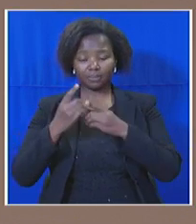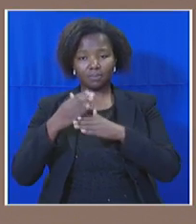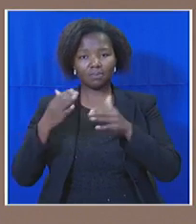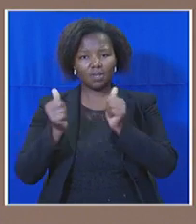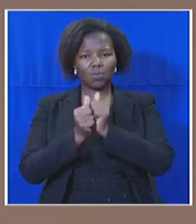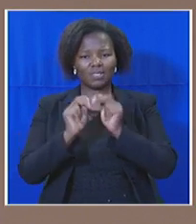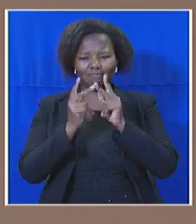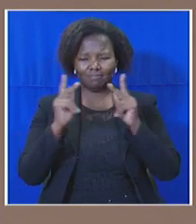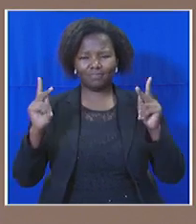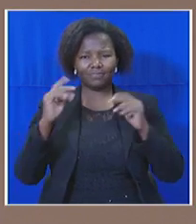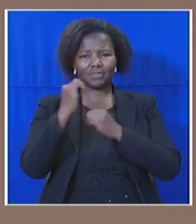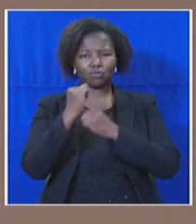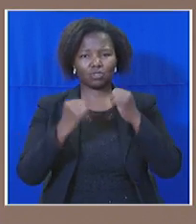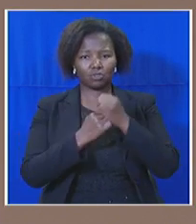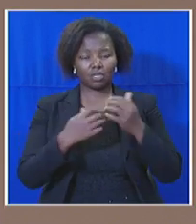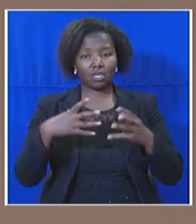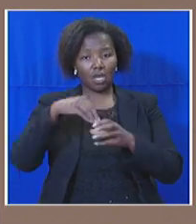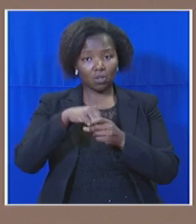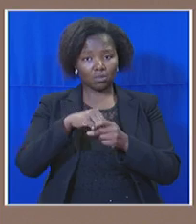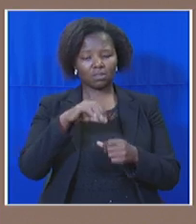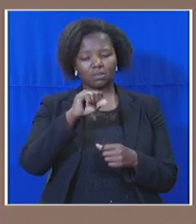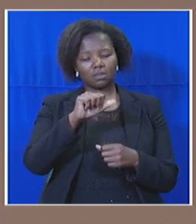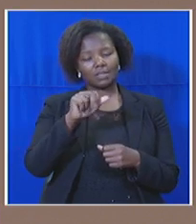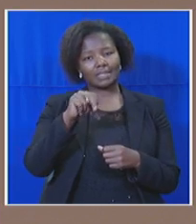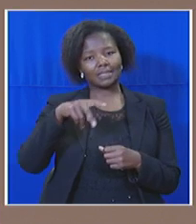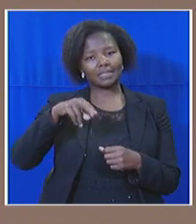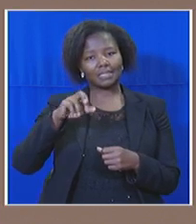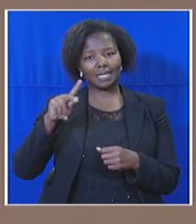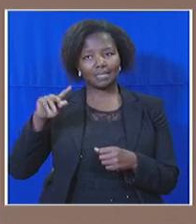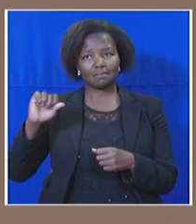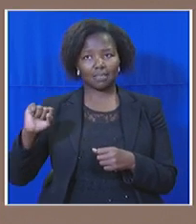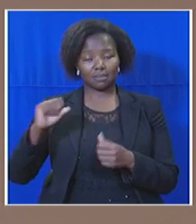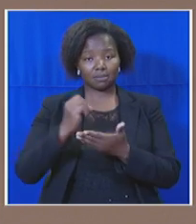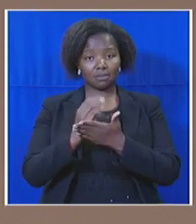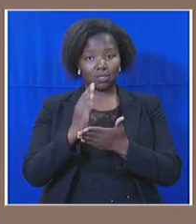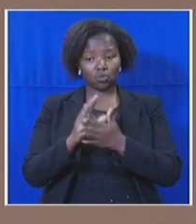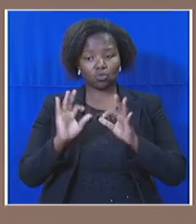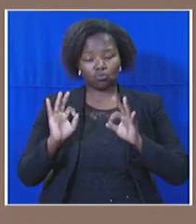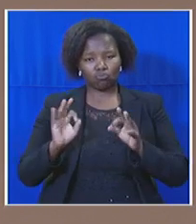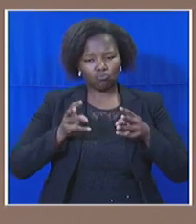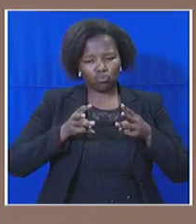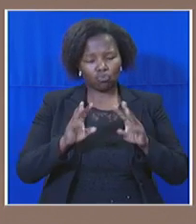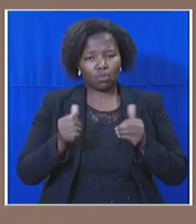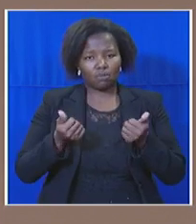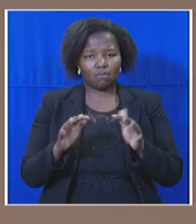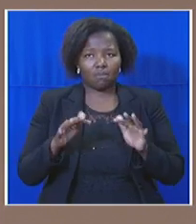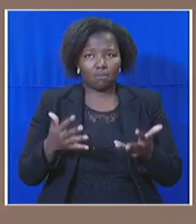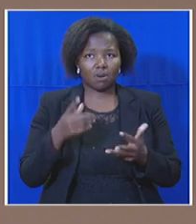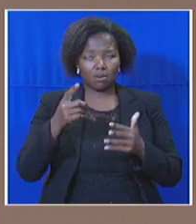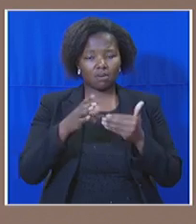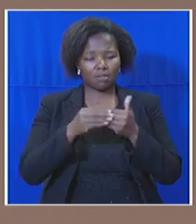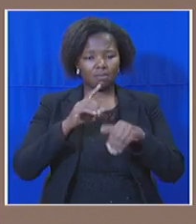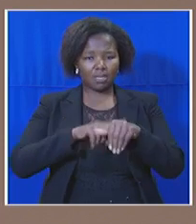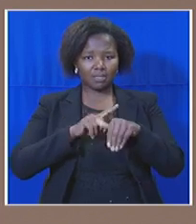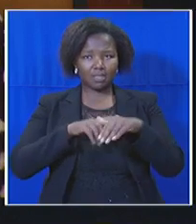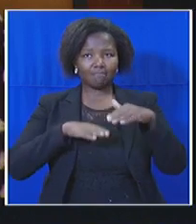departments and sun parks, to create economically viable models to make communities less Honorable vulnerable. member, your time is